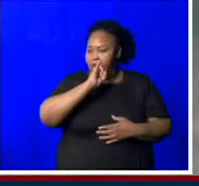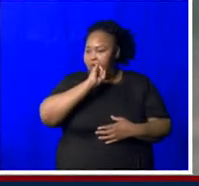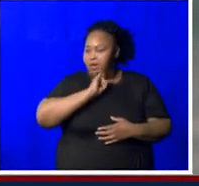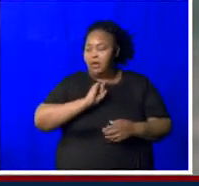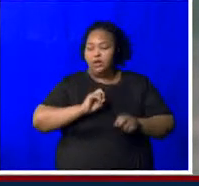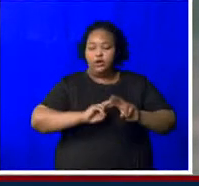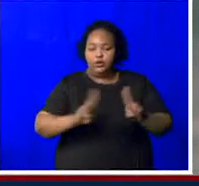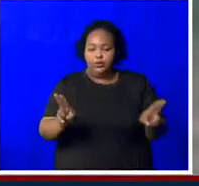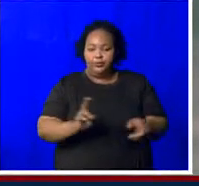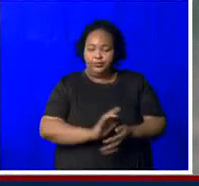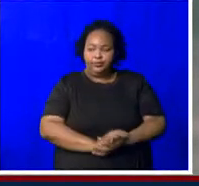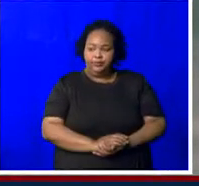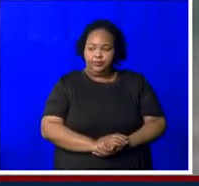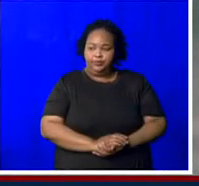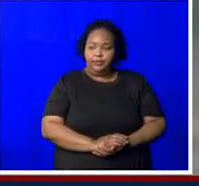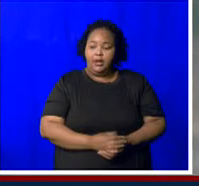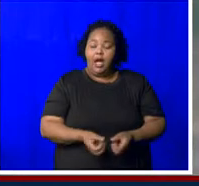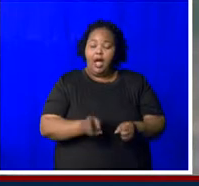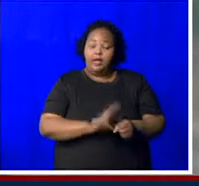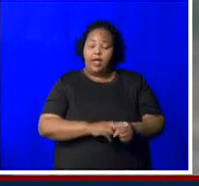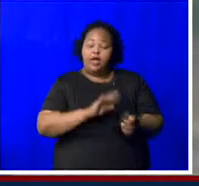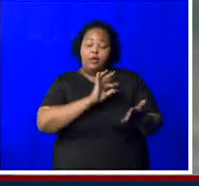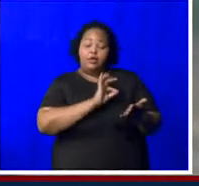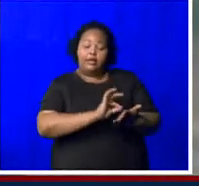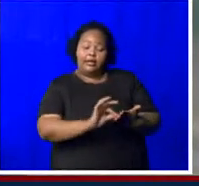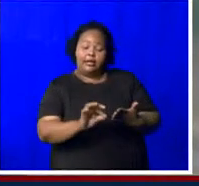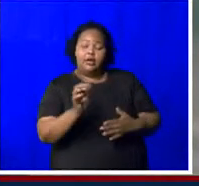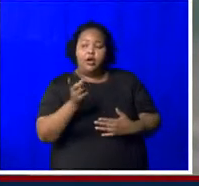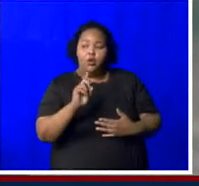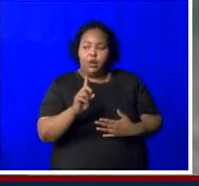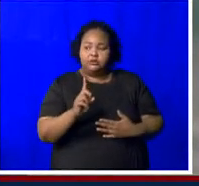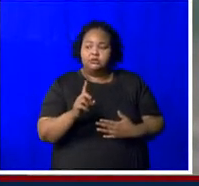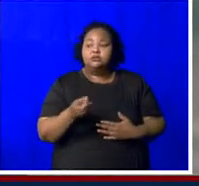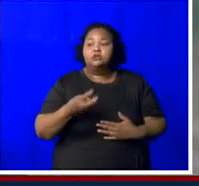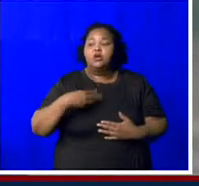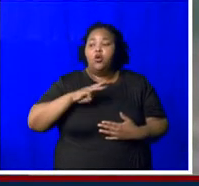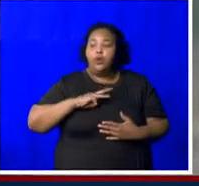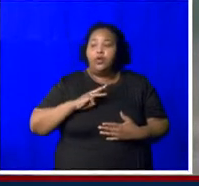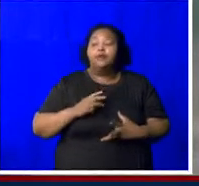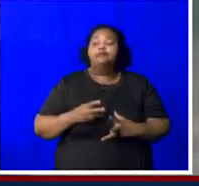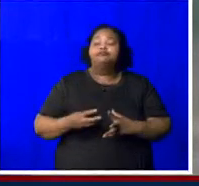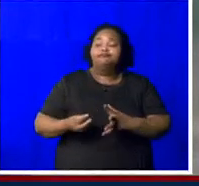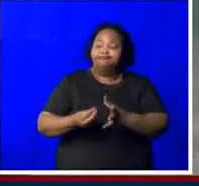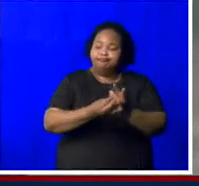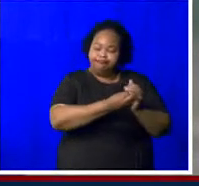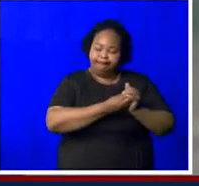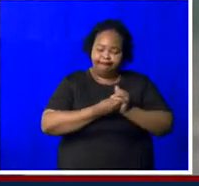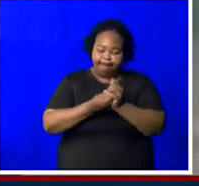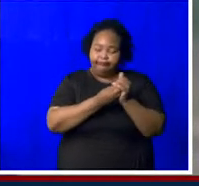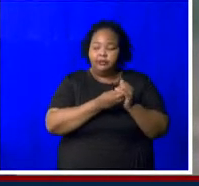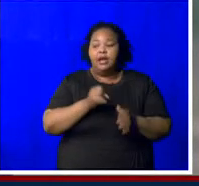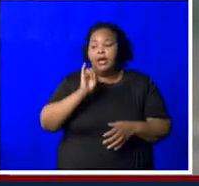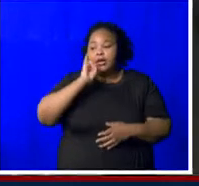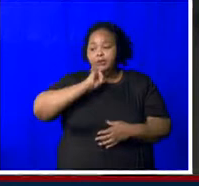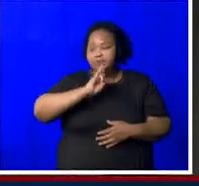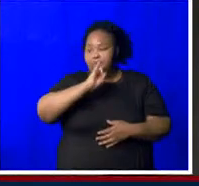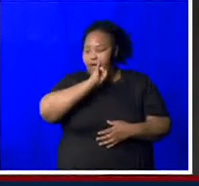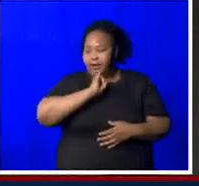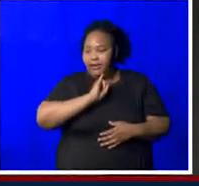At the same time, it's absolutely clear to us that we stand in solidarity with Israel, which has every right to defend